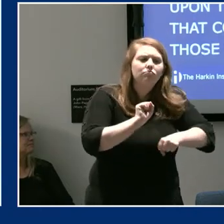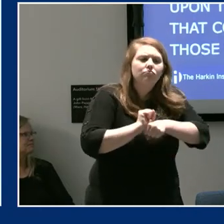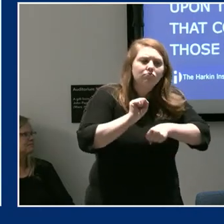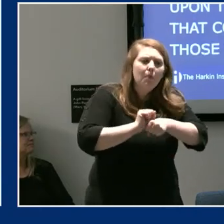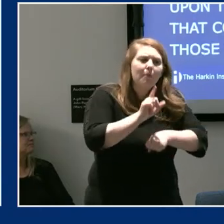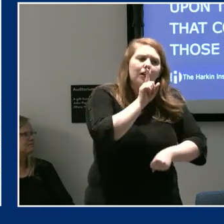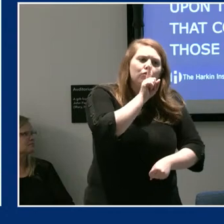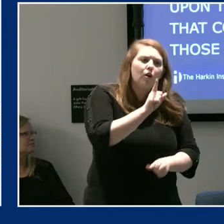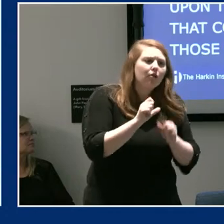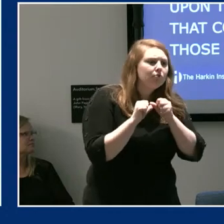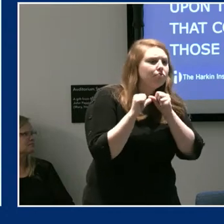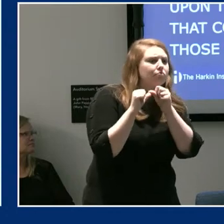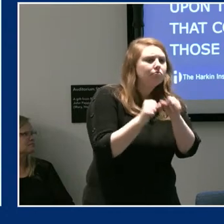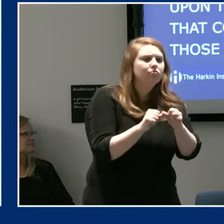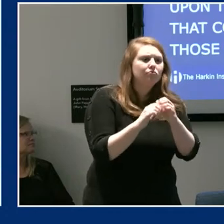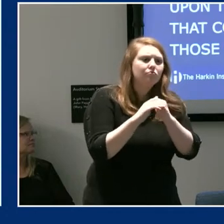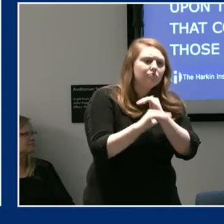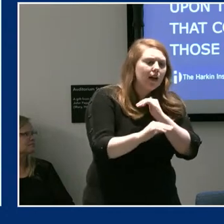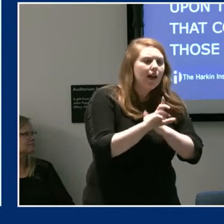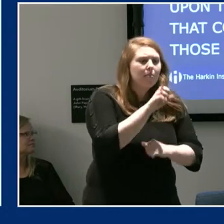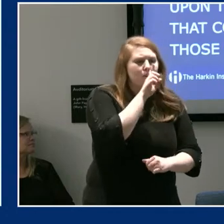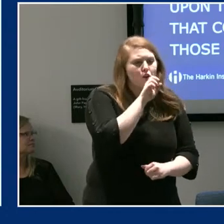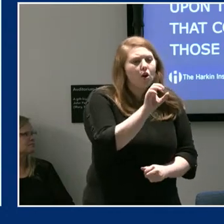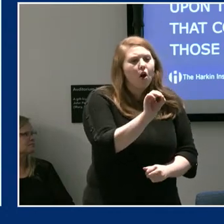make sure that the people at ODEP